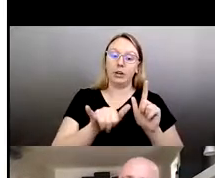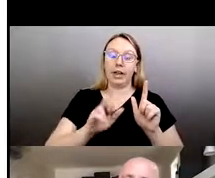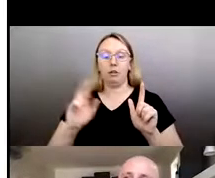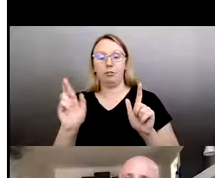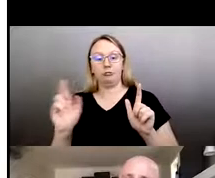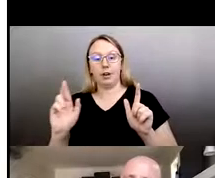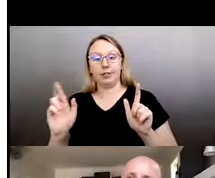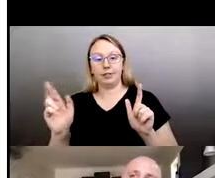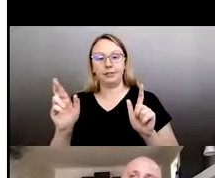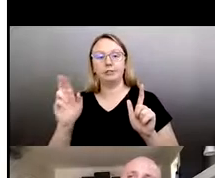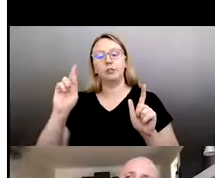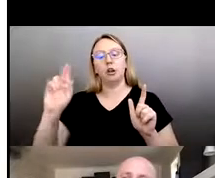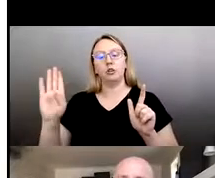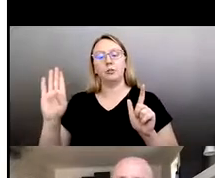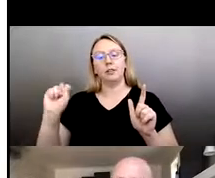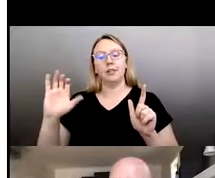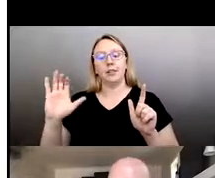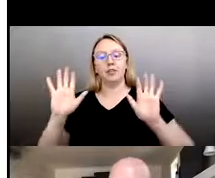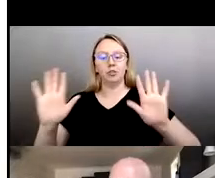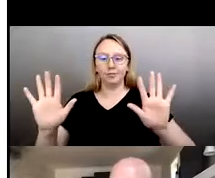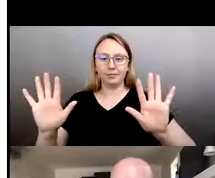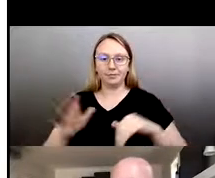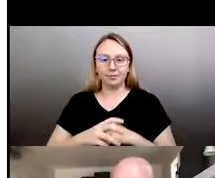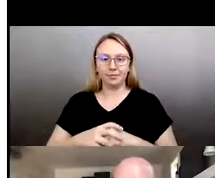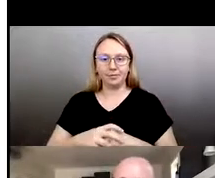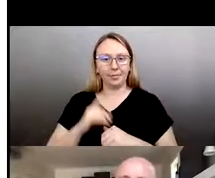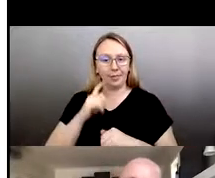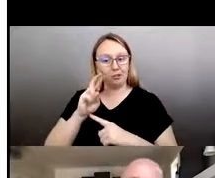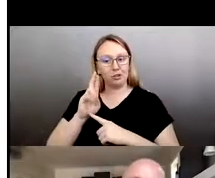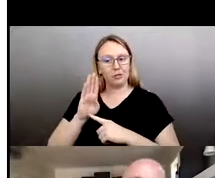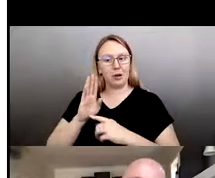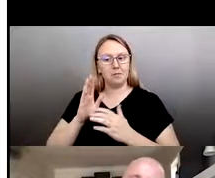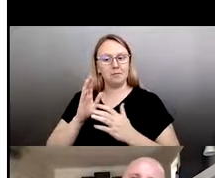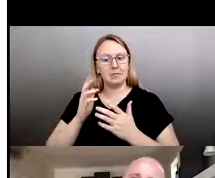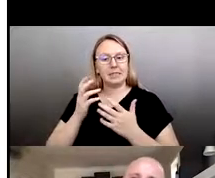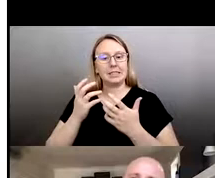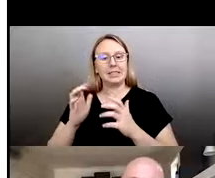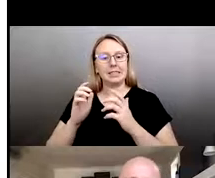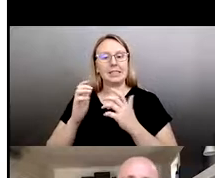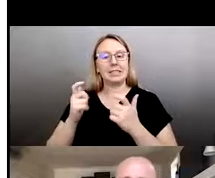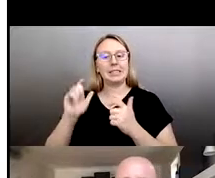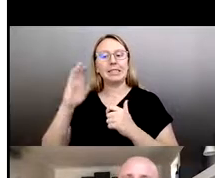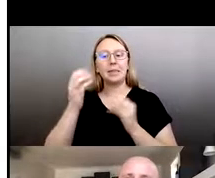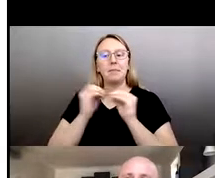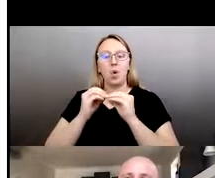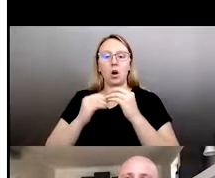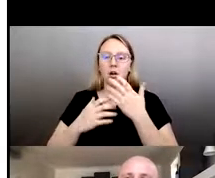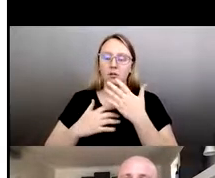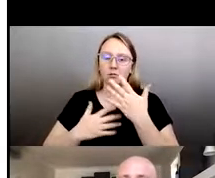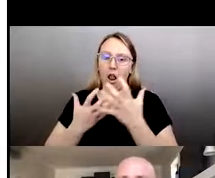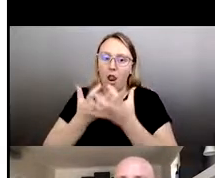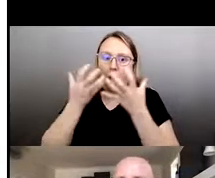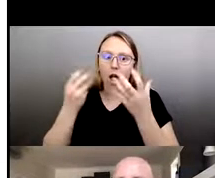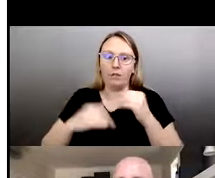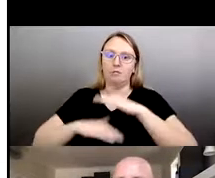this is an image of the Roger Brown study collection. So I think Roger might be a little bit more maximalist in his installation, but there's a whole lot of overlap. And